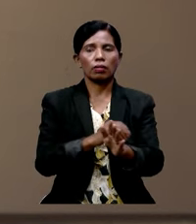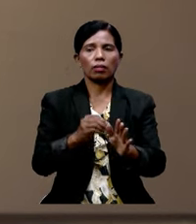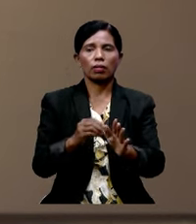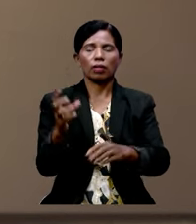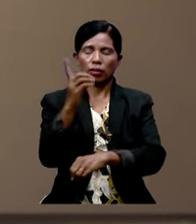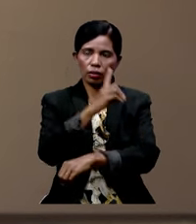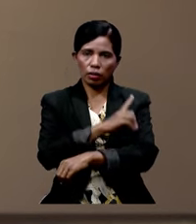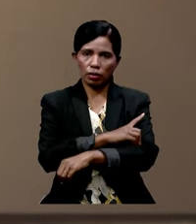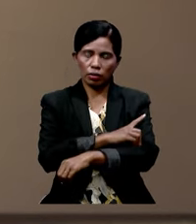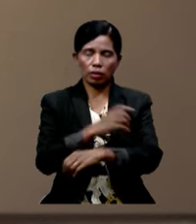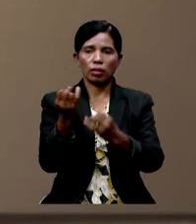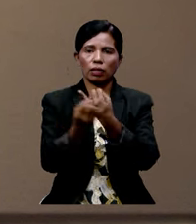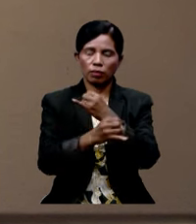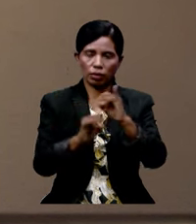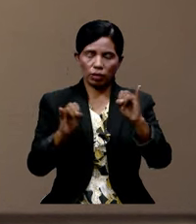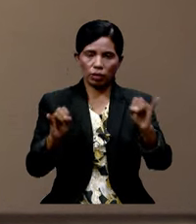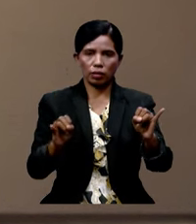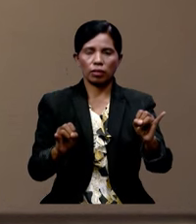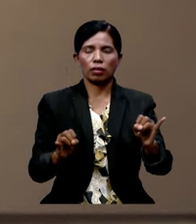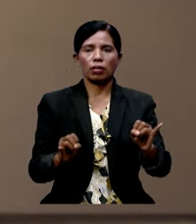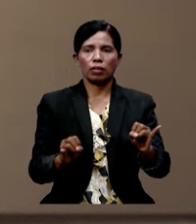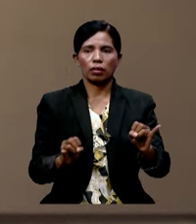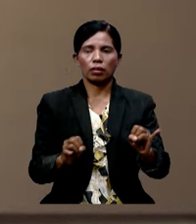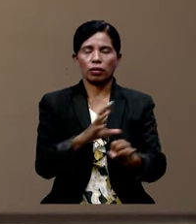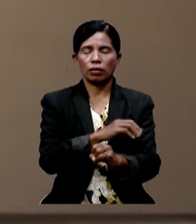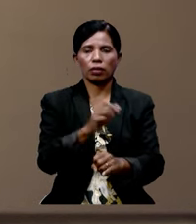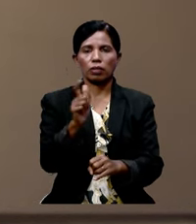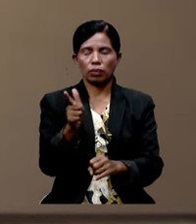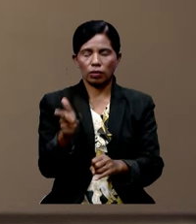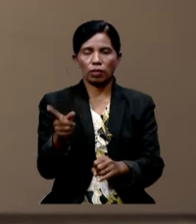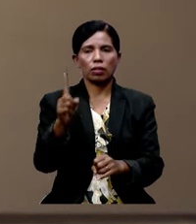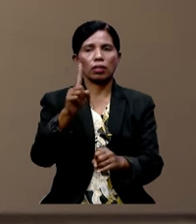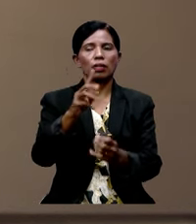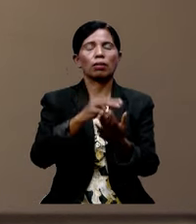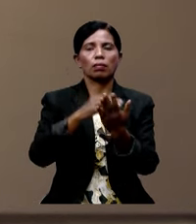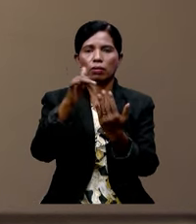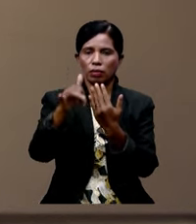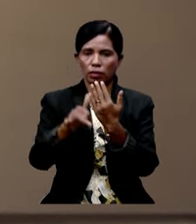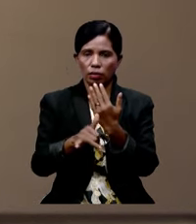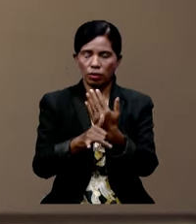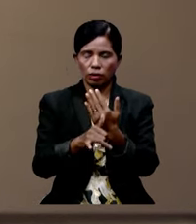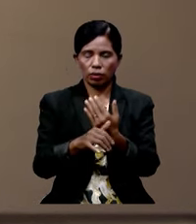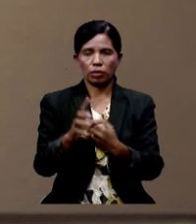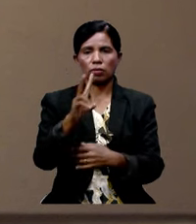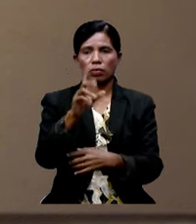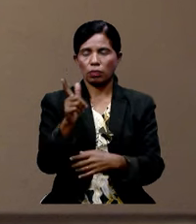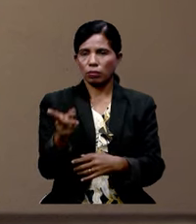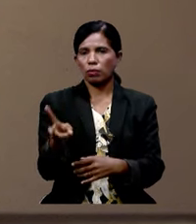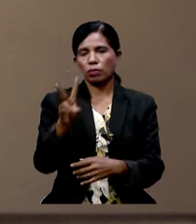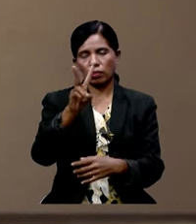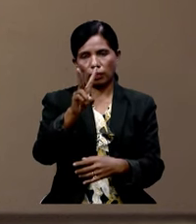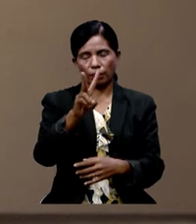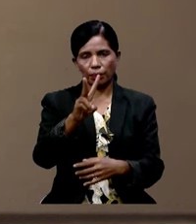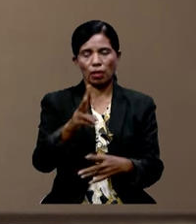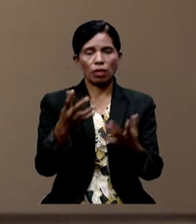the independence of this noble nation, the 20th of May of the year 2002.